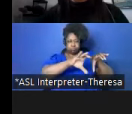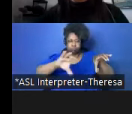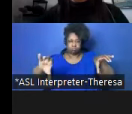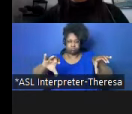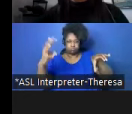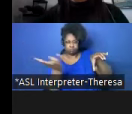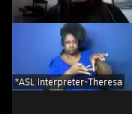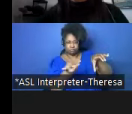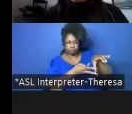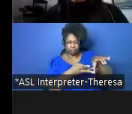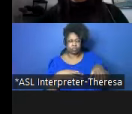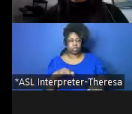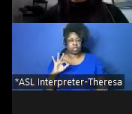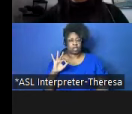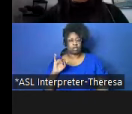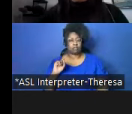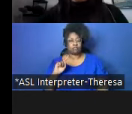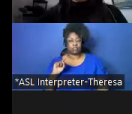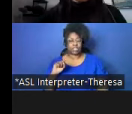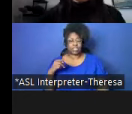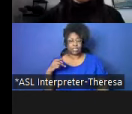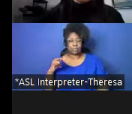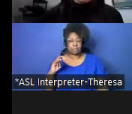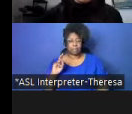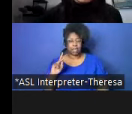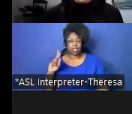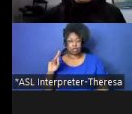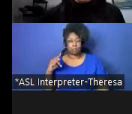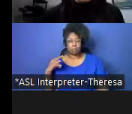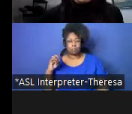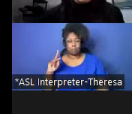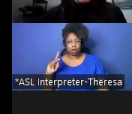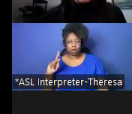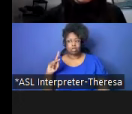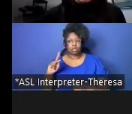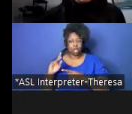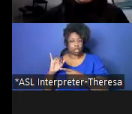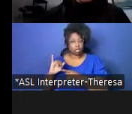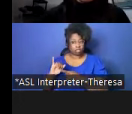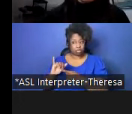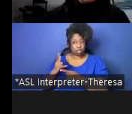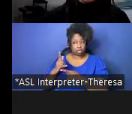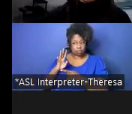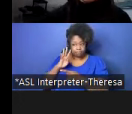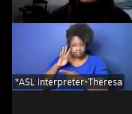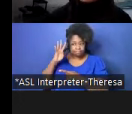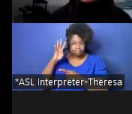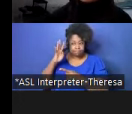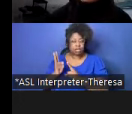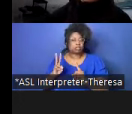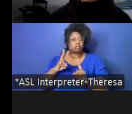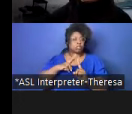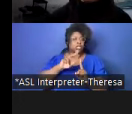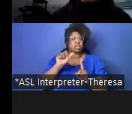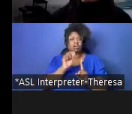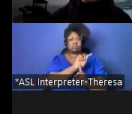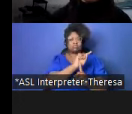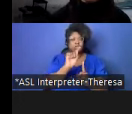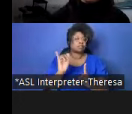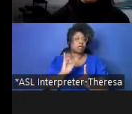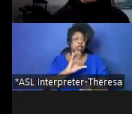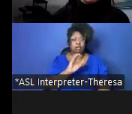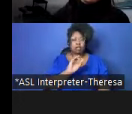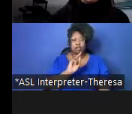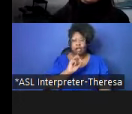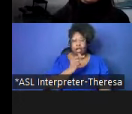from Fitzpatrick Park and applying it to other areas, such as the Cottage Street Park project.